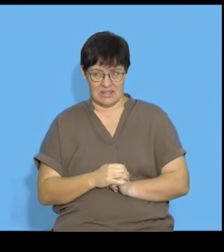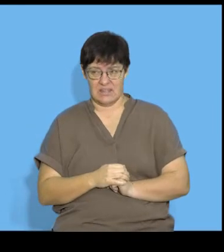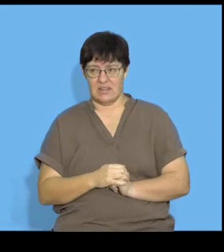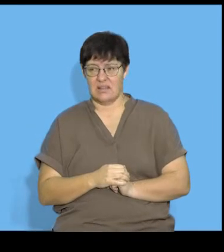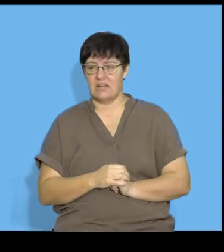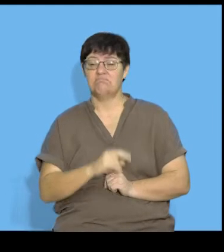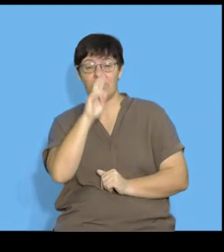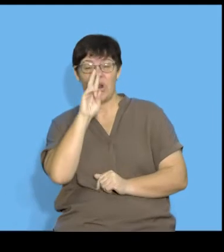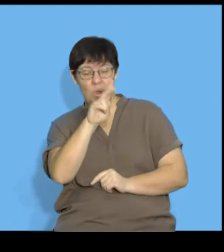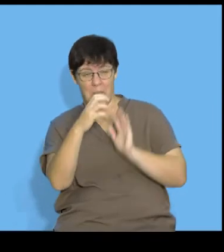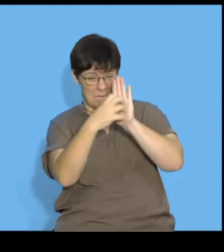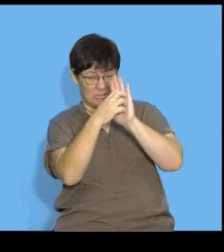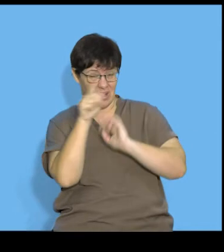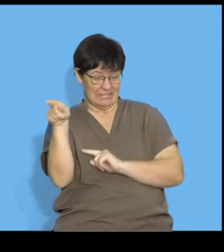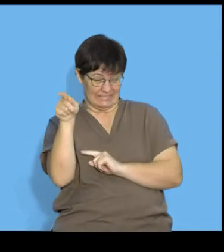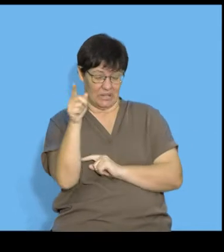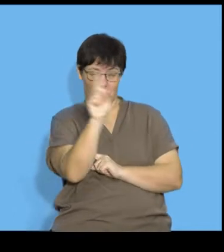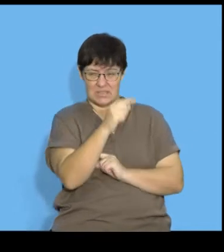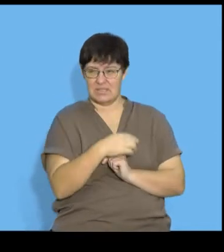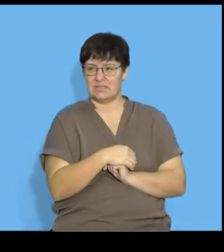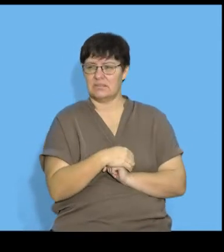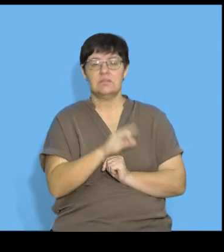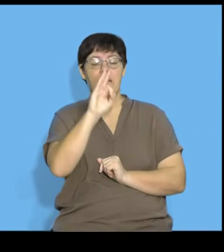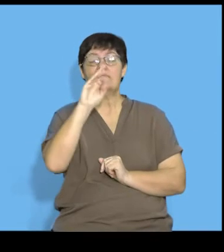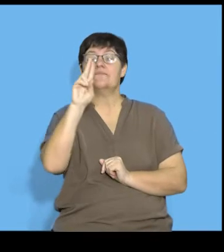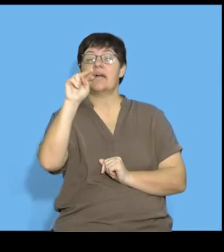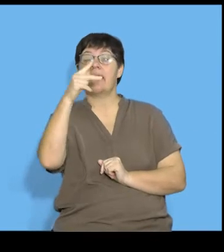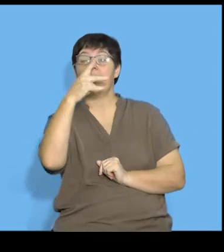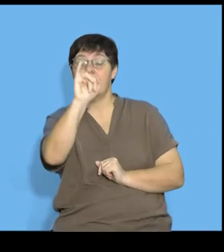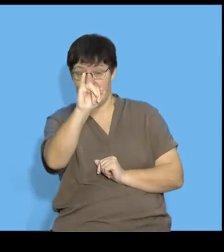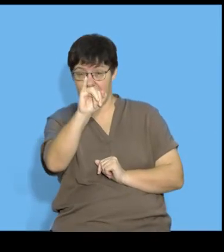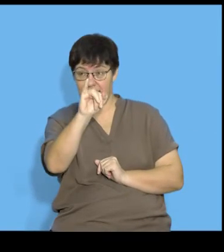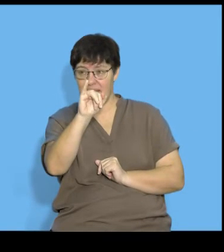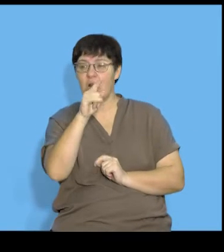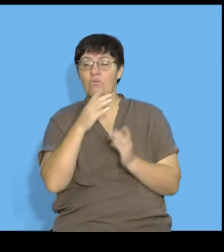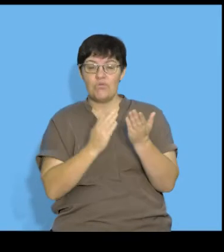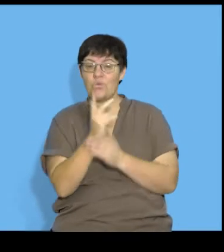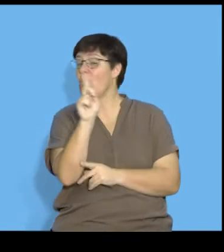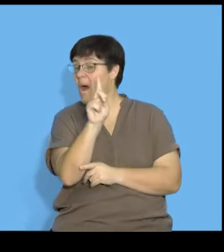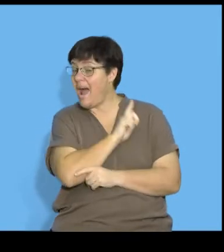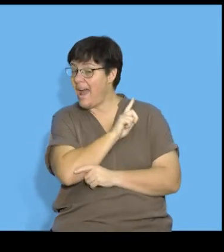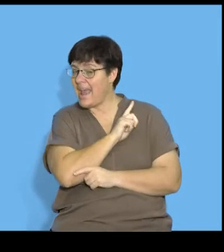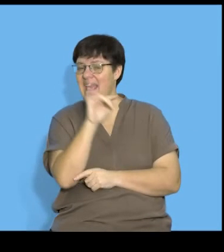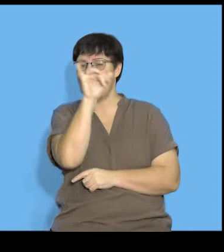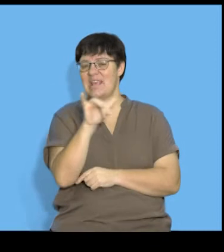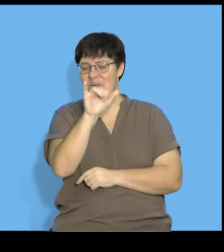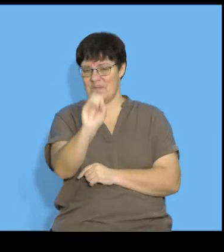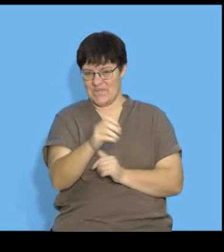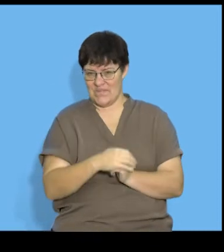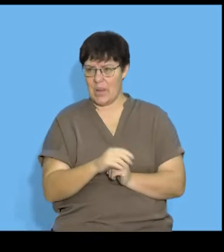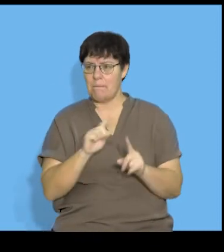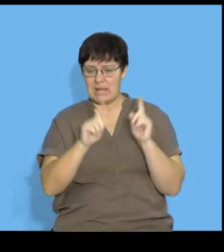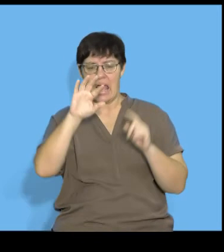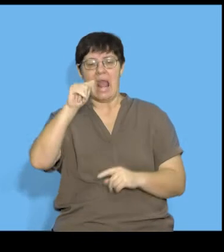look at this picture. It's fungi, notice by the yellow, but it's also got algae with it.